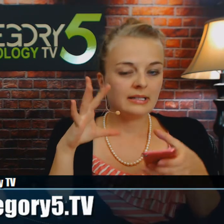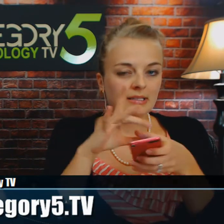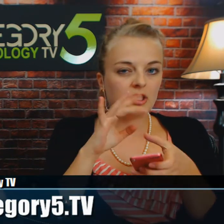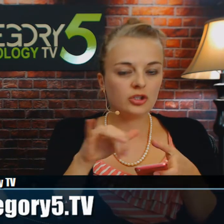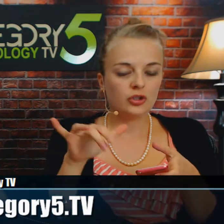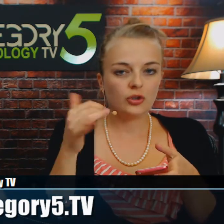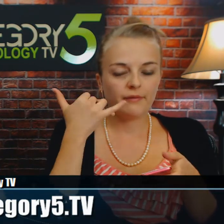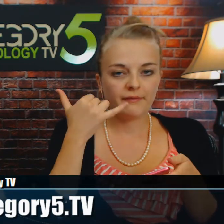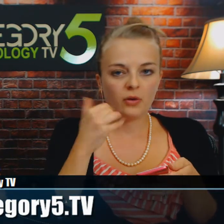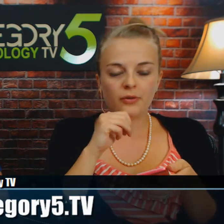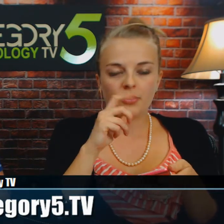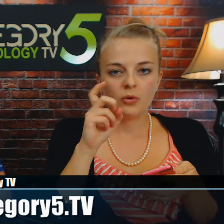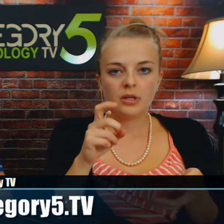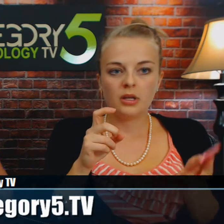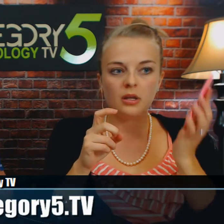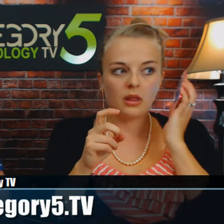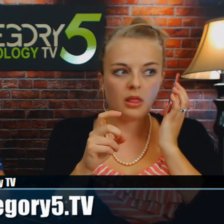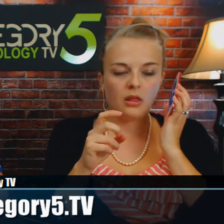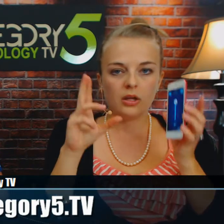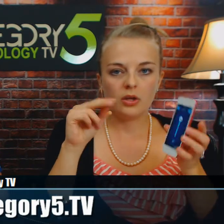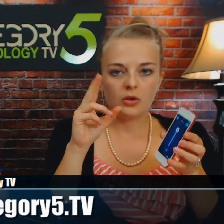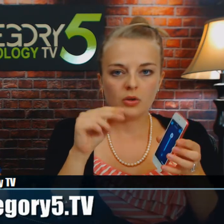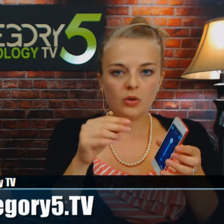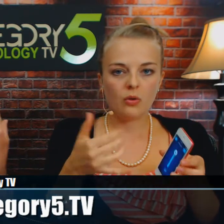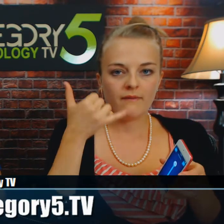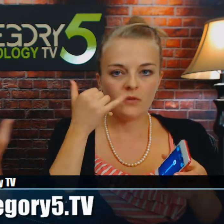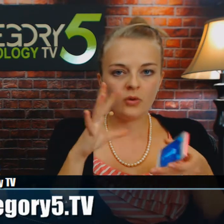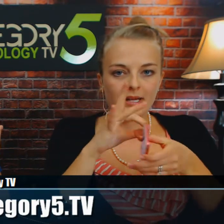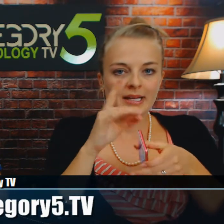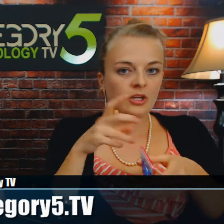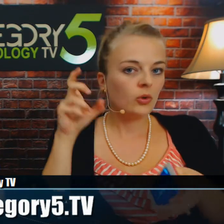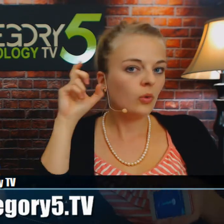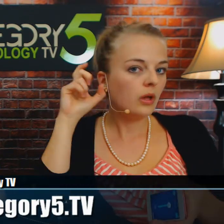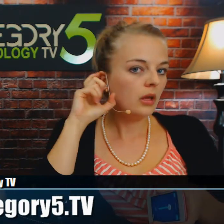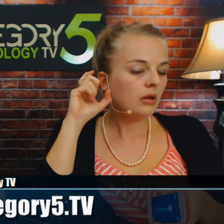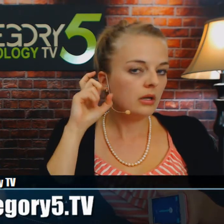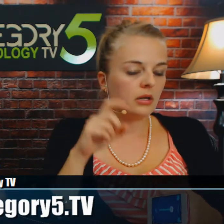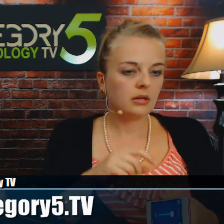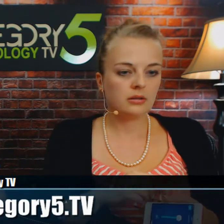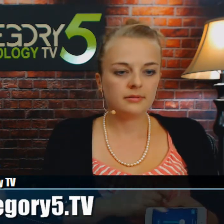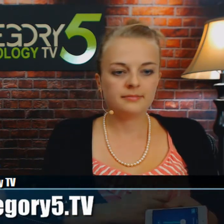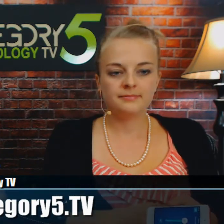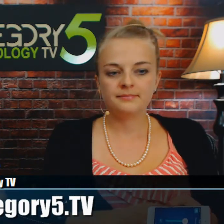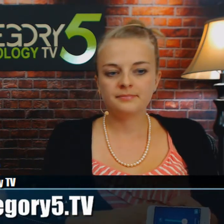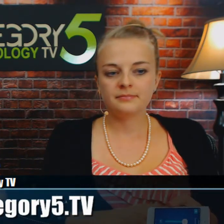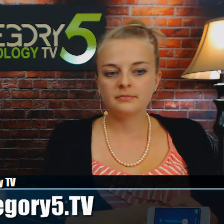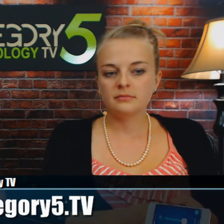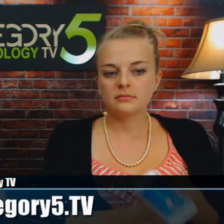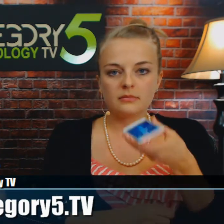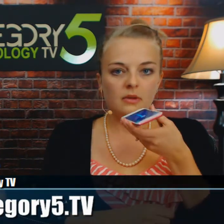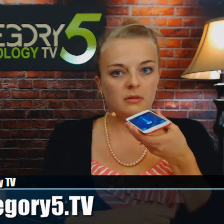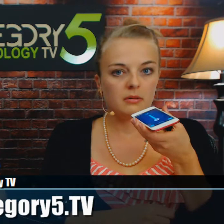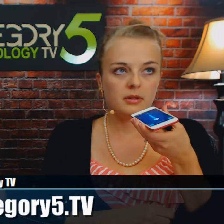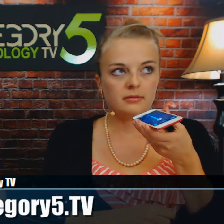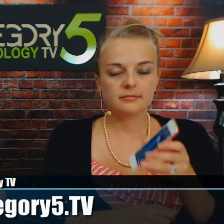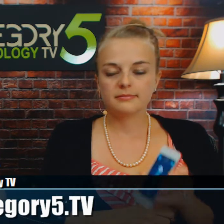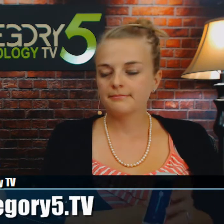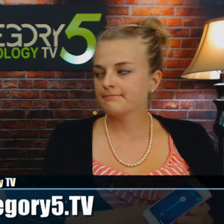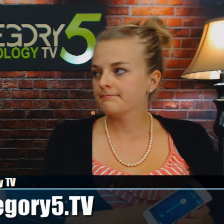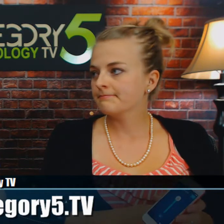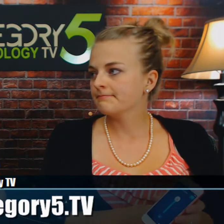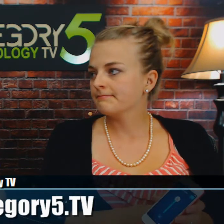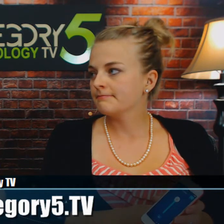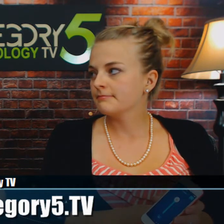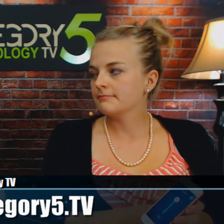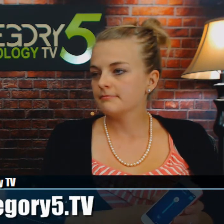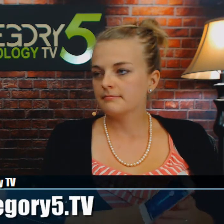that are normally associated with using a hearing aid and a telephone in conjunction with one another because you're actually using your hearing aid